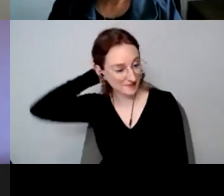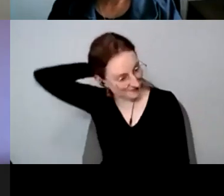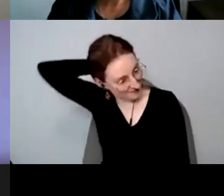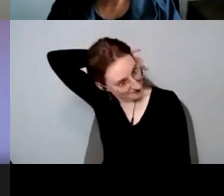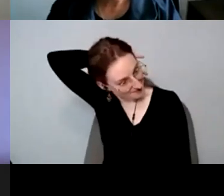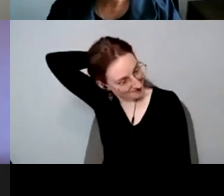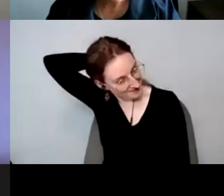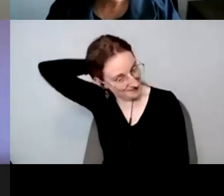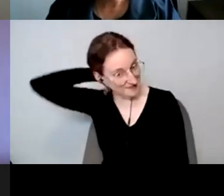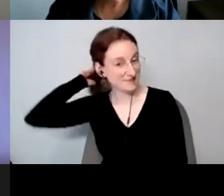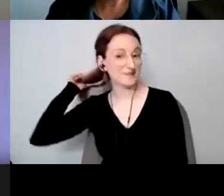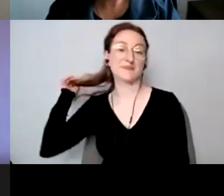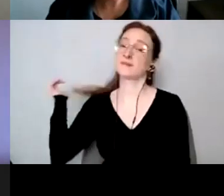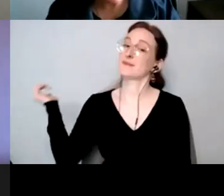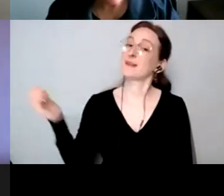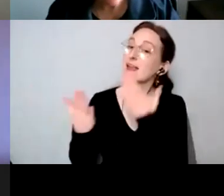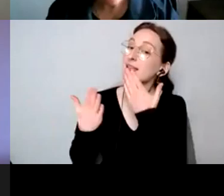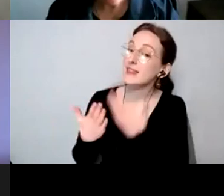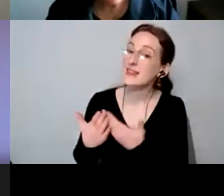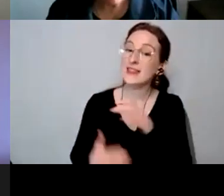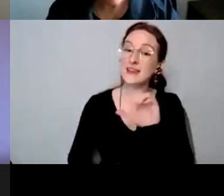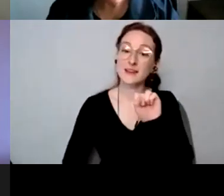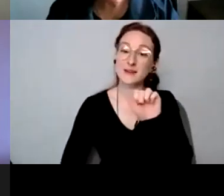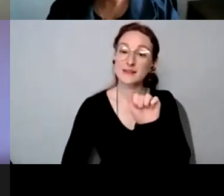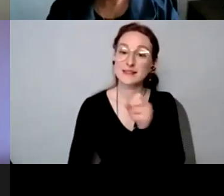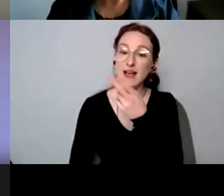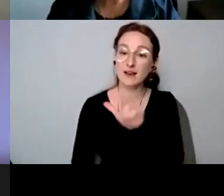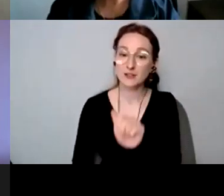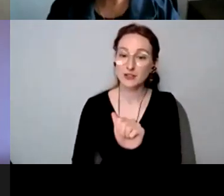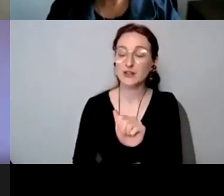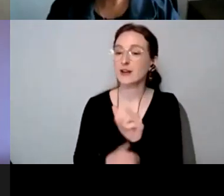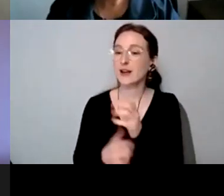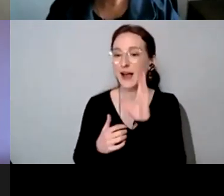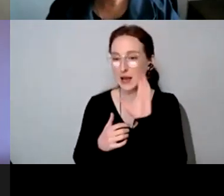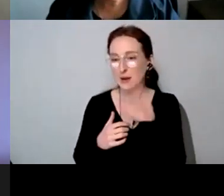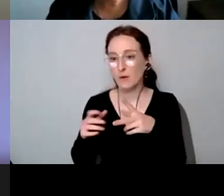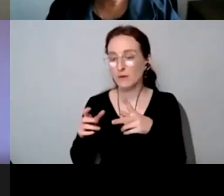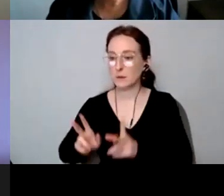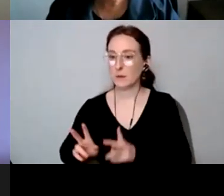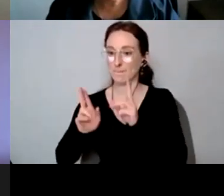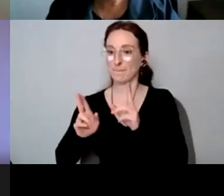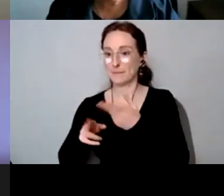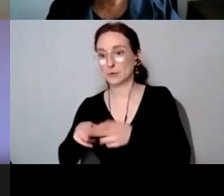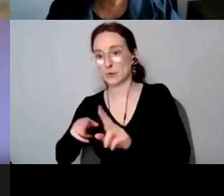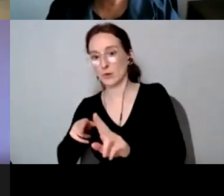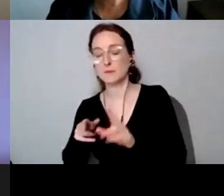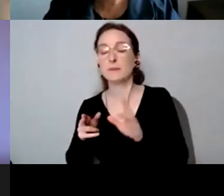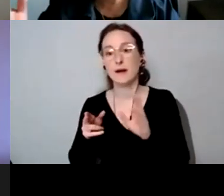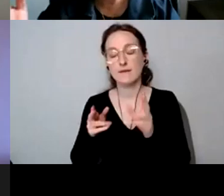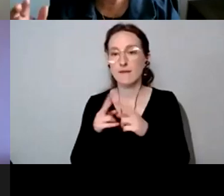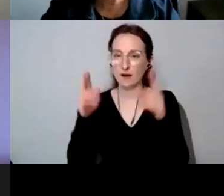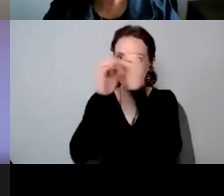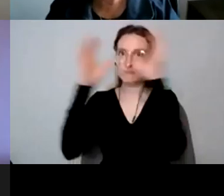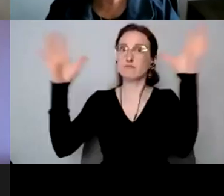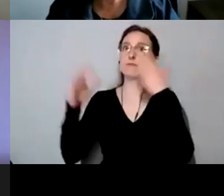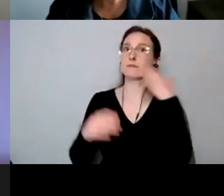much, Sasha, for that. I necessarily short, but very informative overview of what